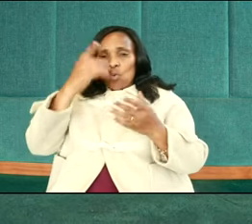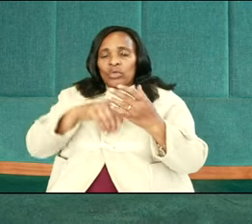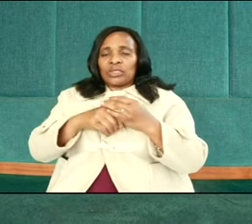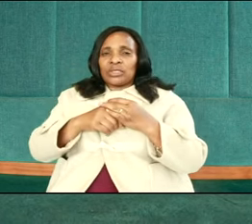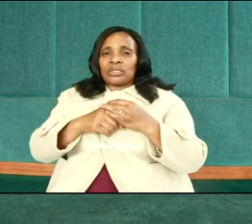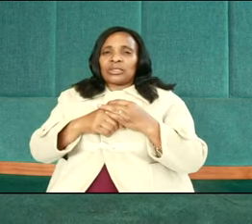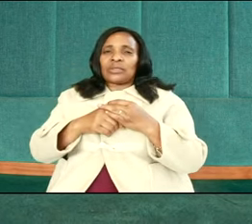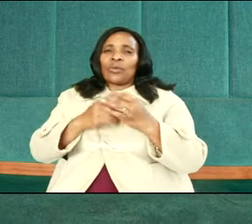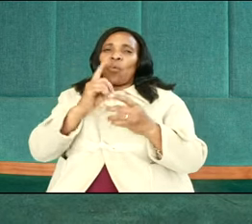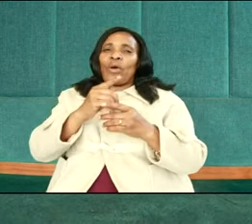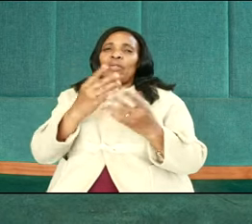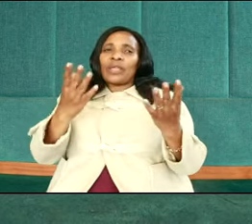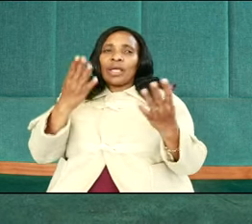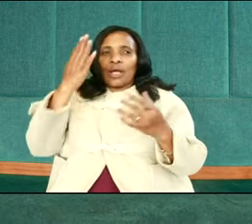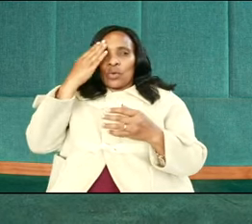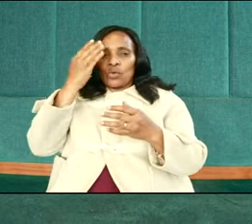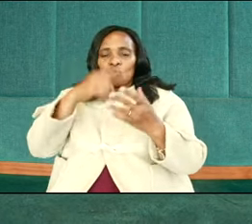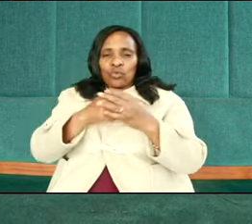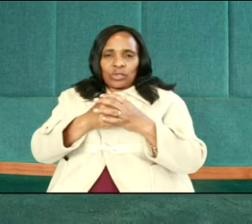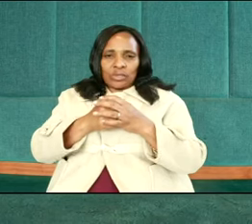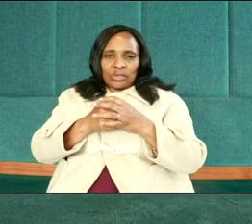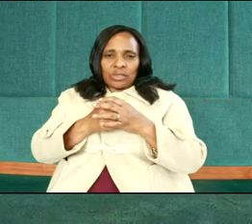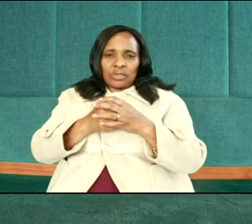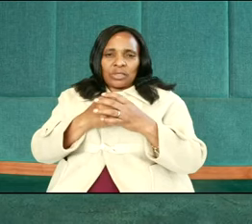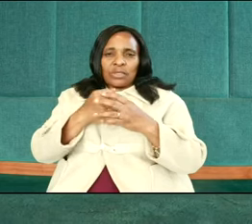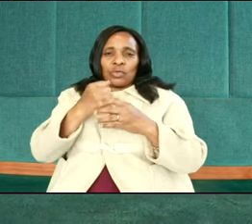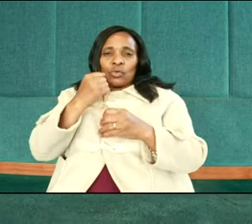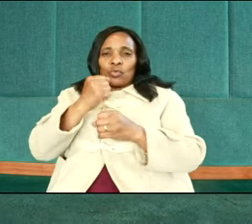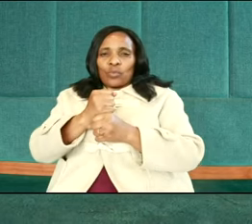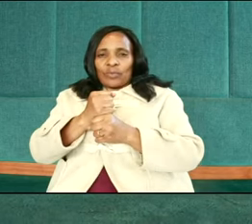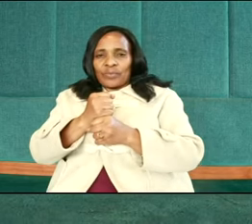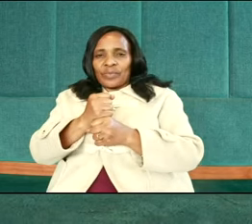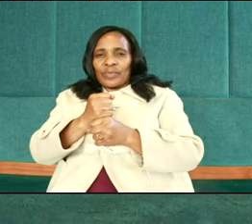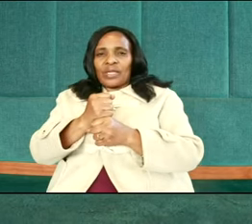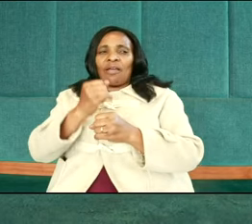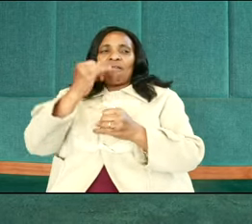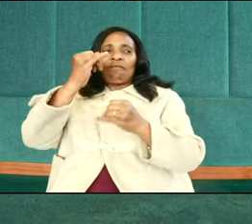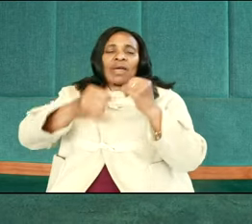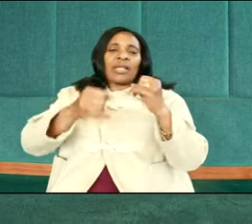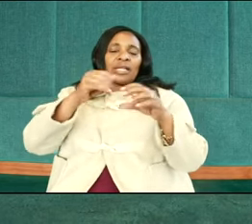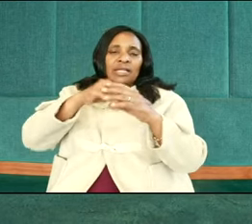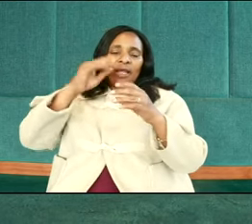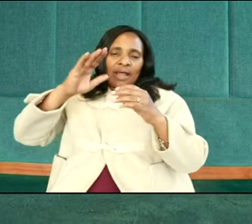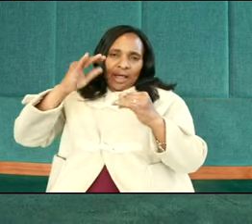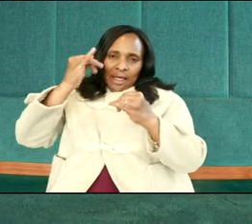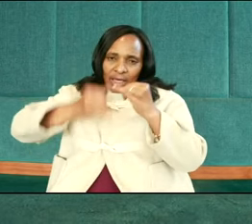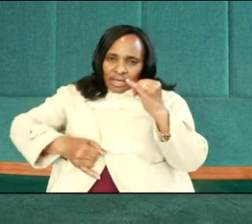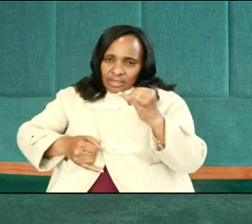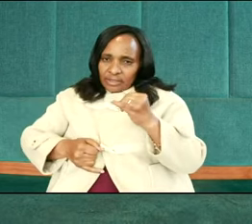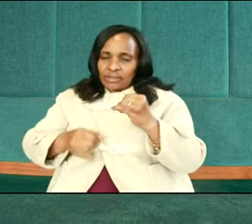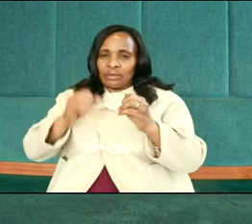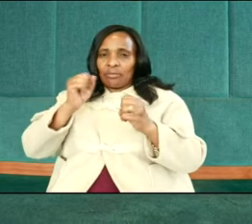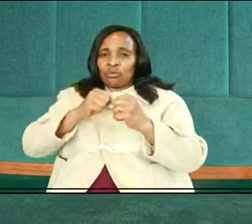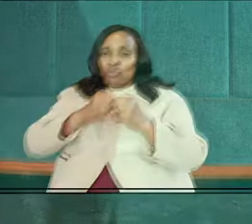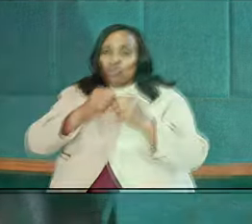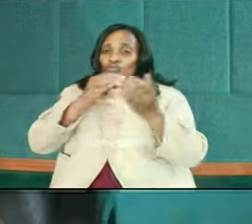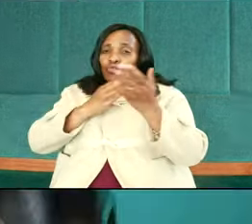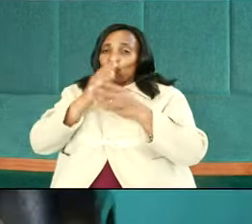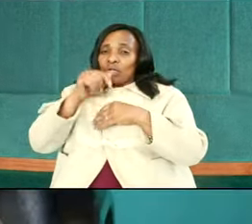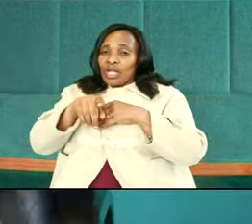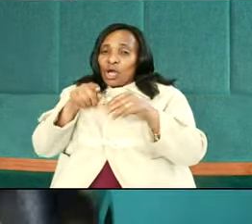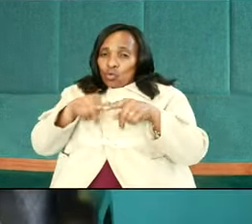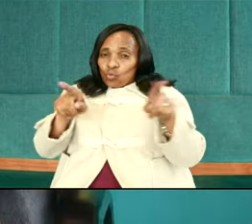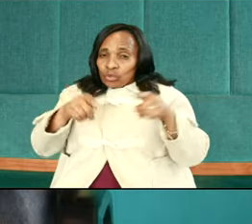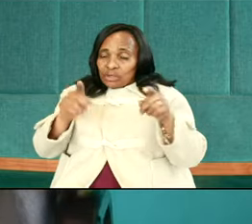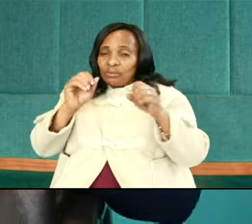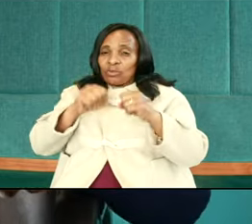know is the former is what I go with. Because, fine, on the latter, we can say, by their fruits you shall know them. But a